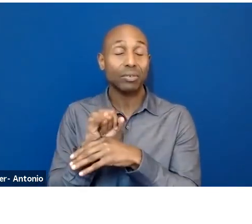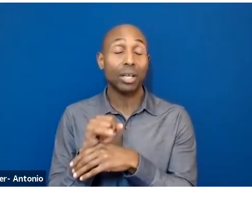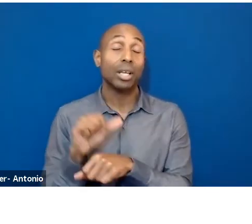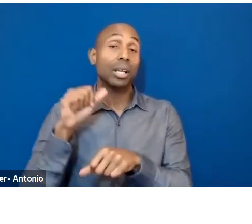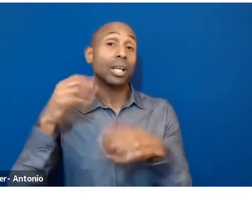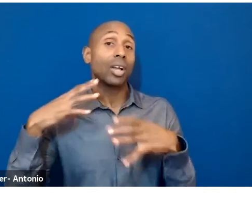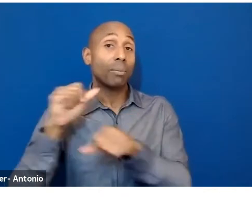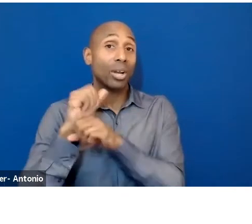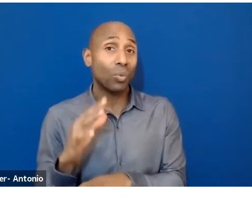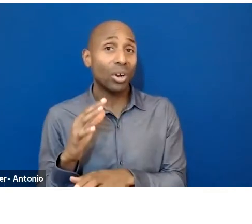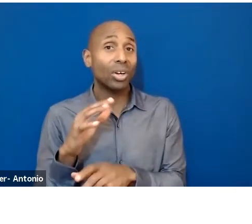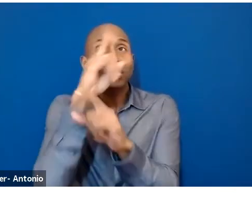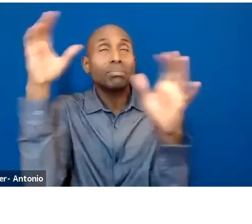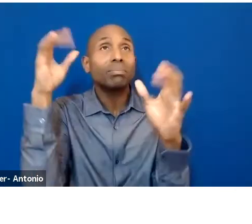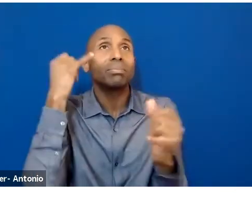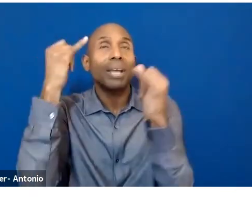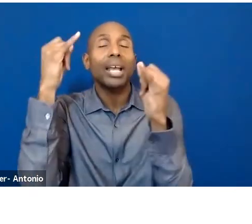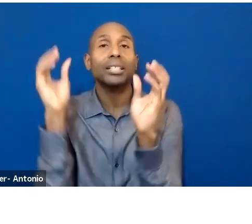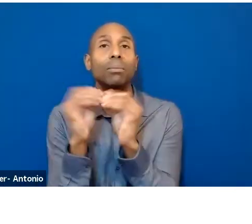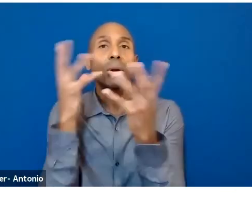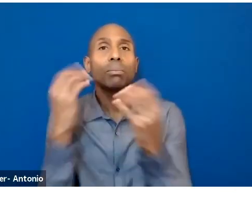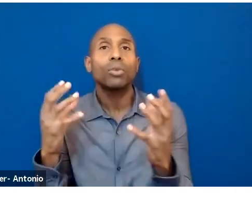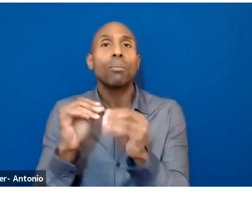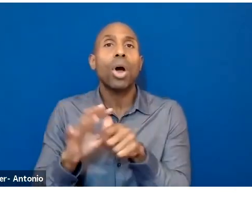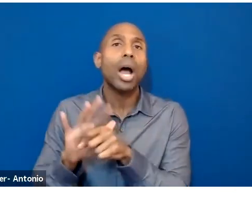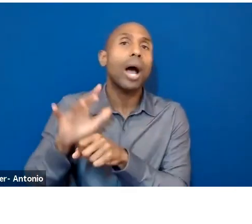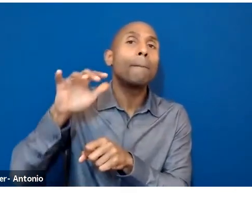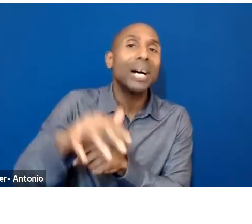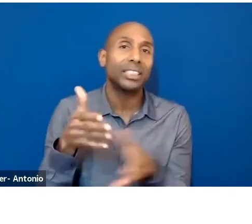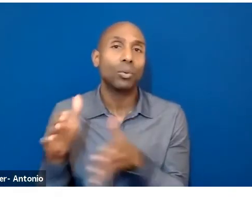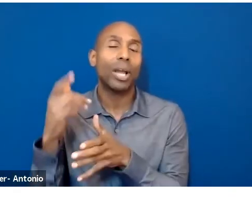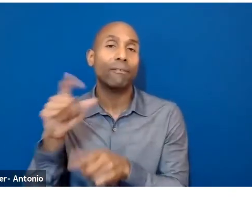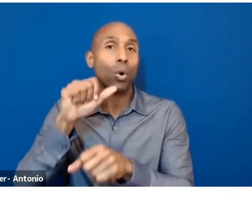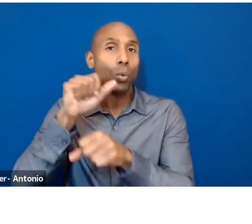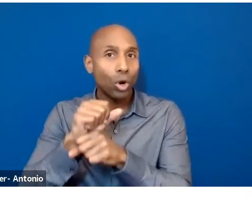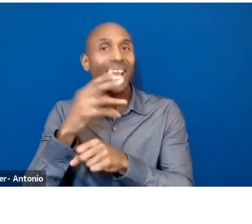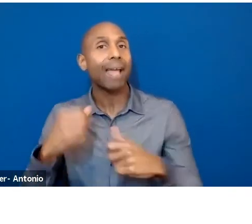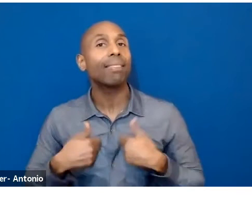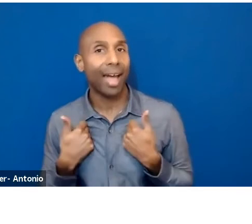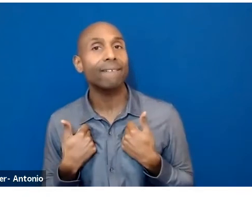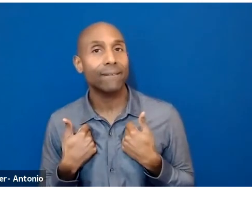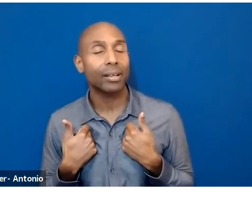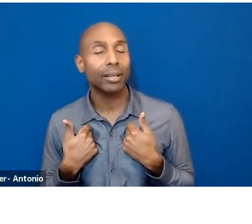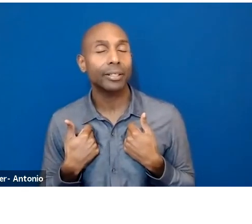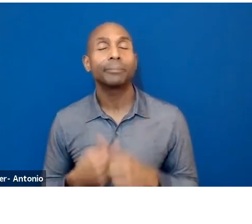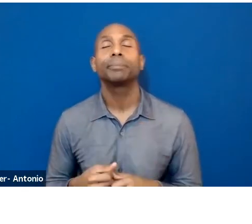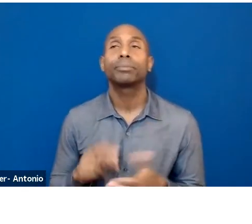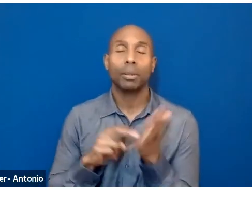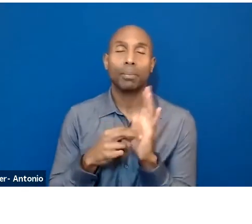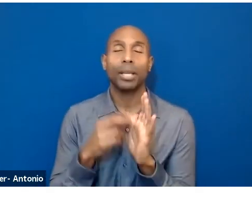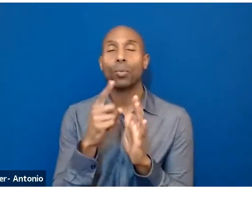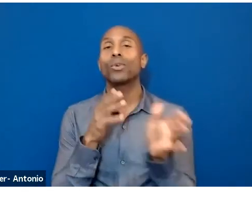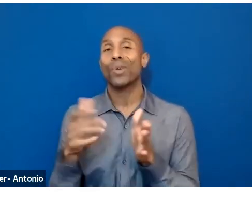just being a worker, but of living. And that becomes important. The other thing that I want to say that I'm seeing that brings me so